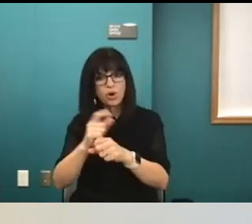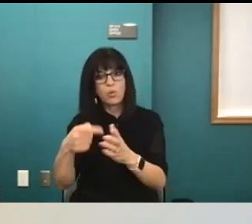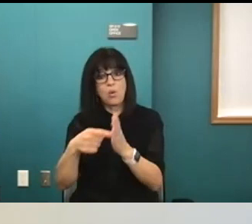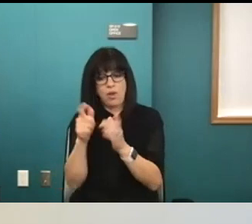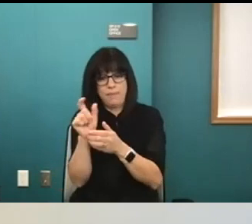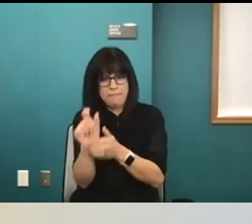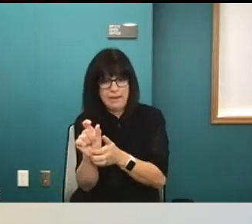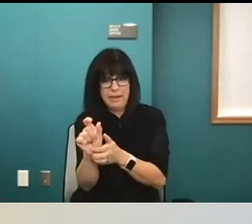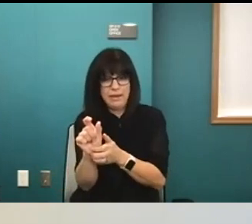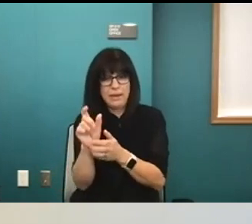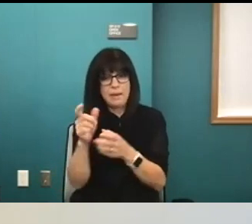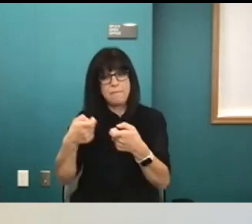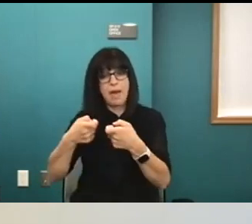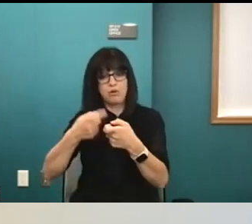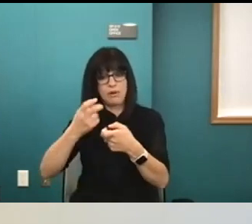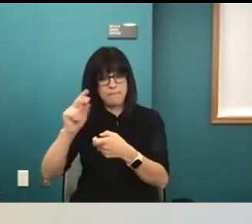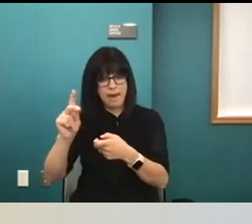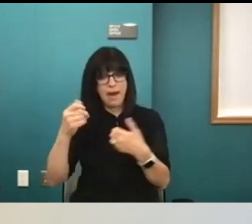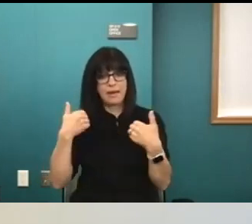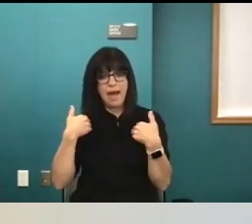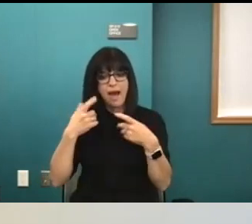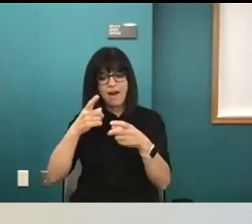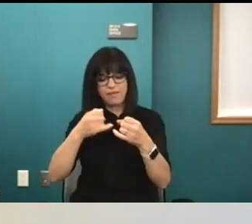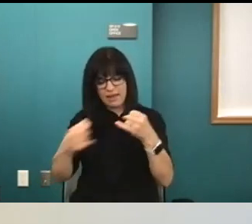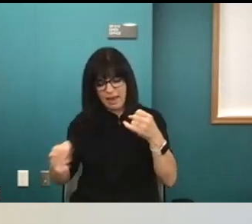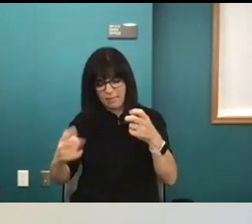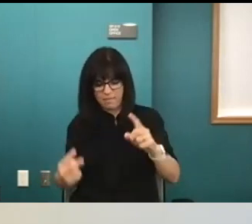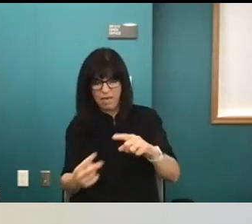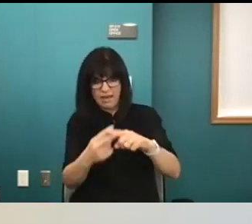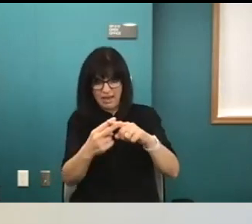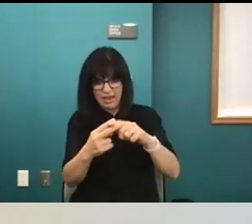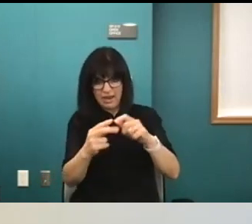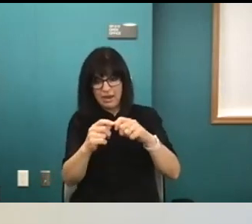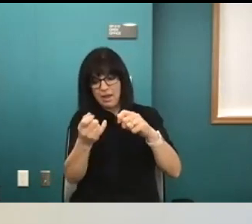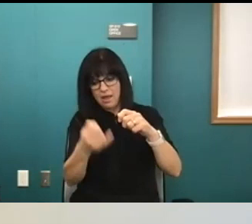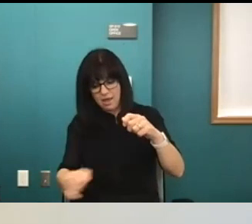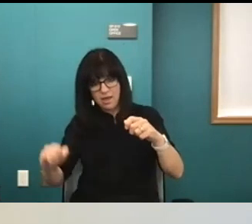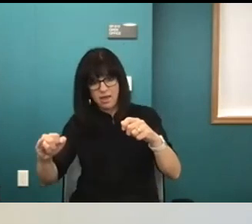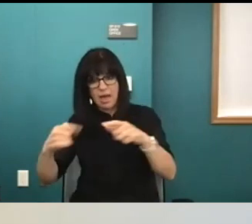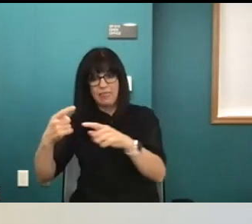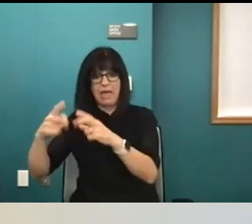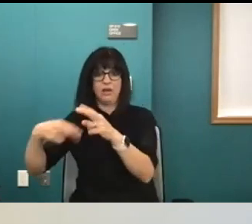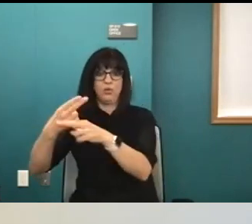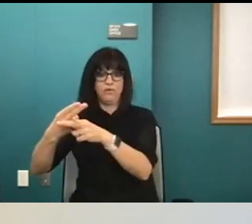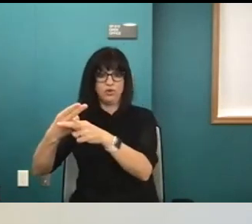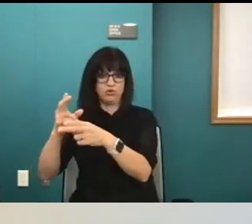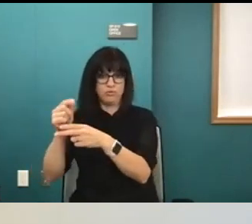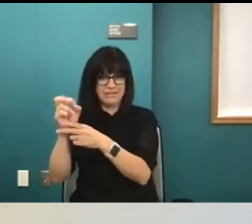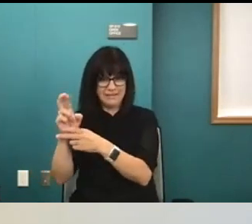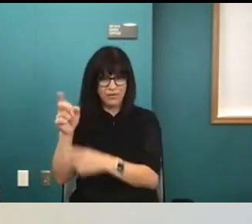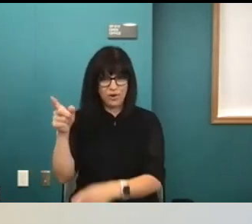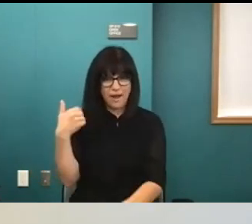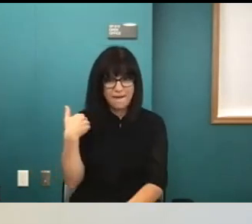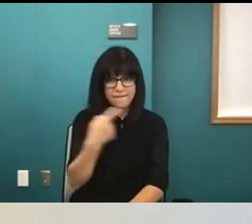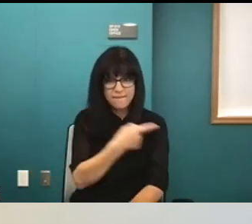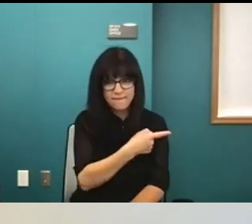pack. You would have a cable that would plug into the bottom of the Rondo, and then the actual universal receiver that you see here would